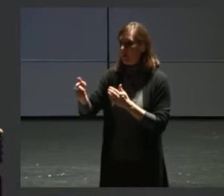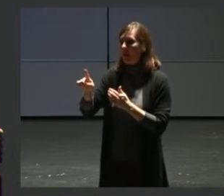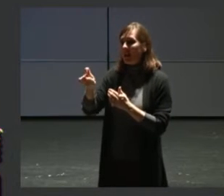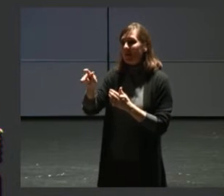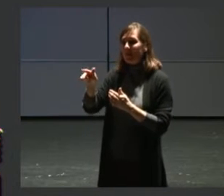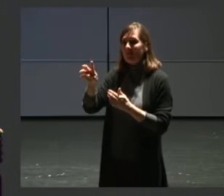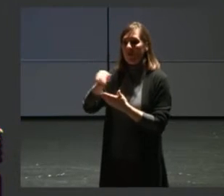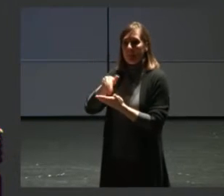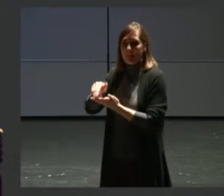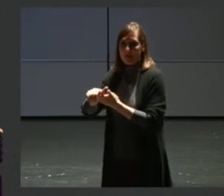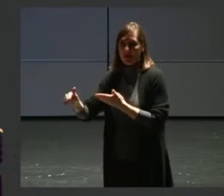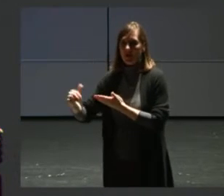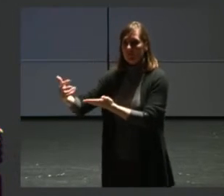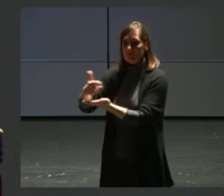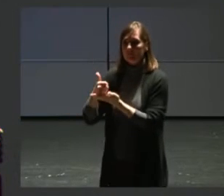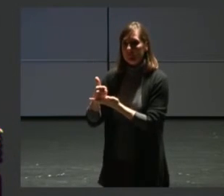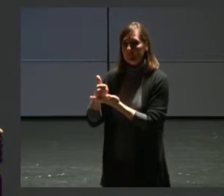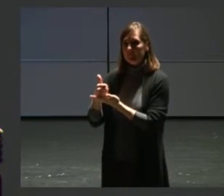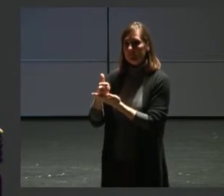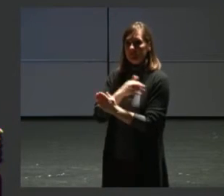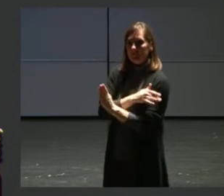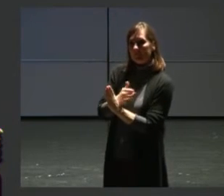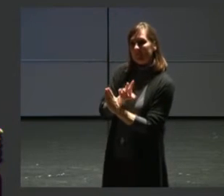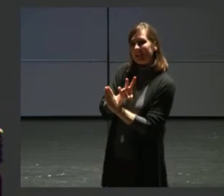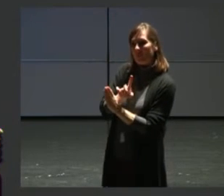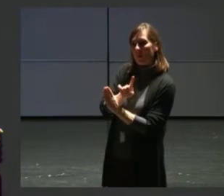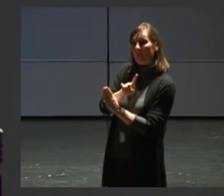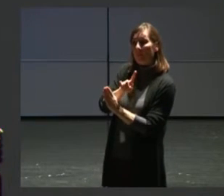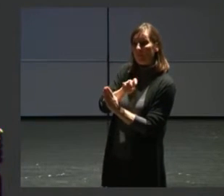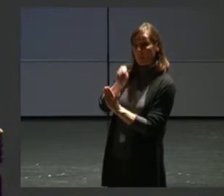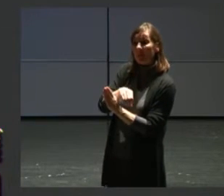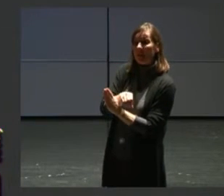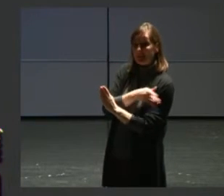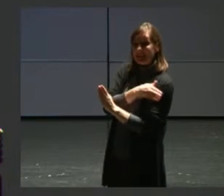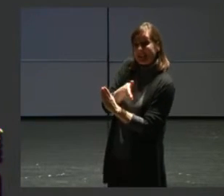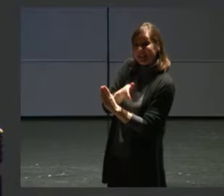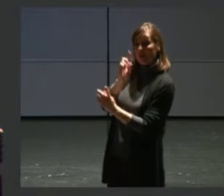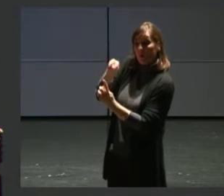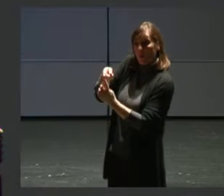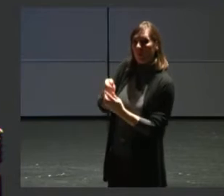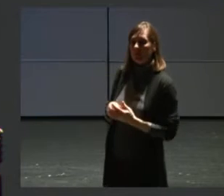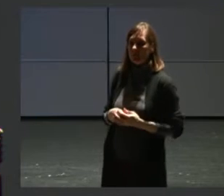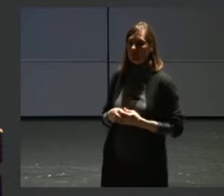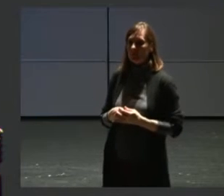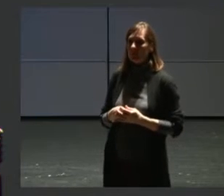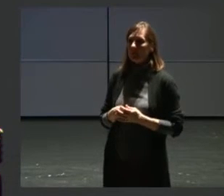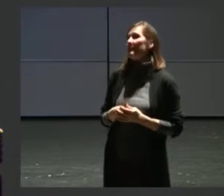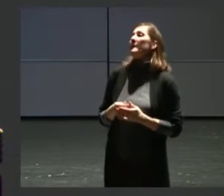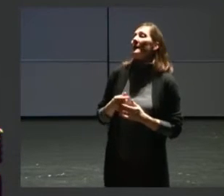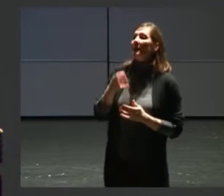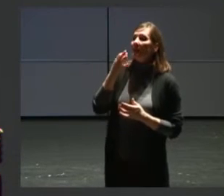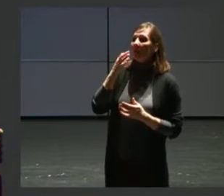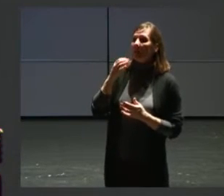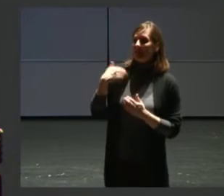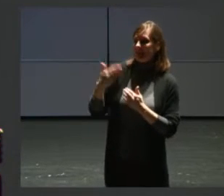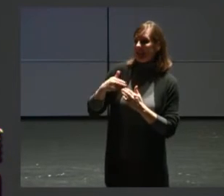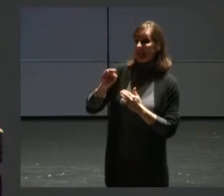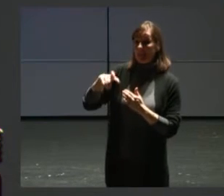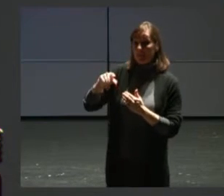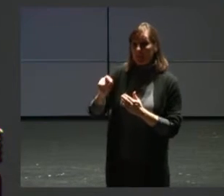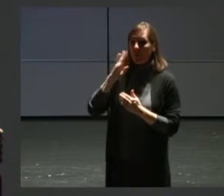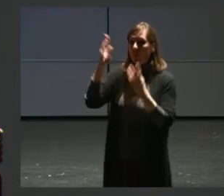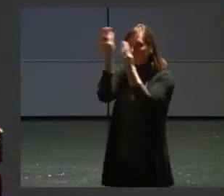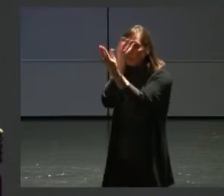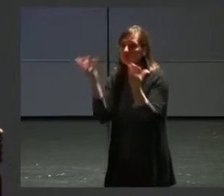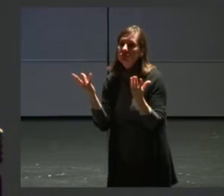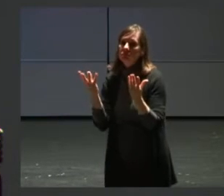which is 71% toward our $175 million goal. We'll be going public in September with this, and we're contemplating whether we